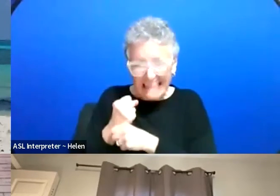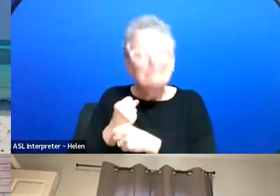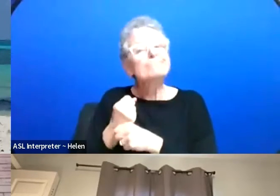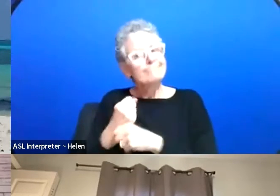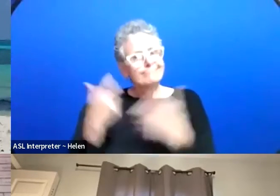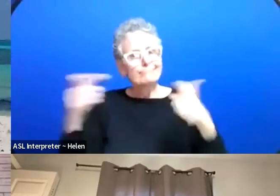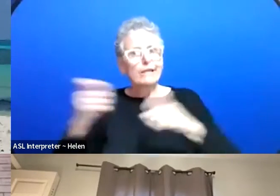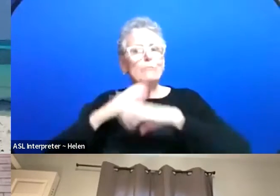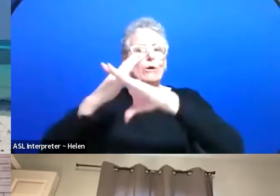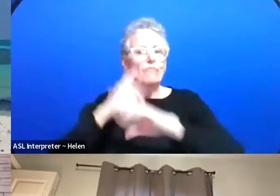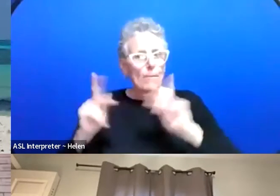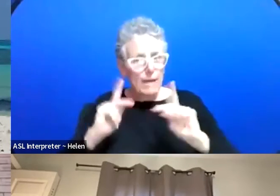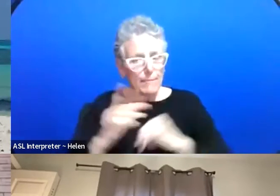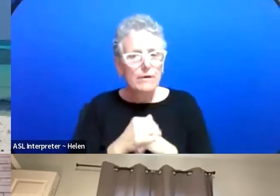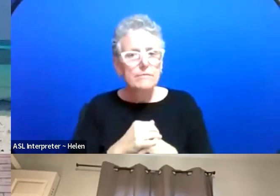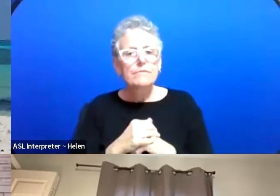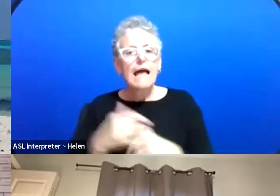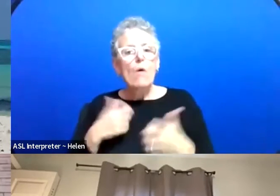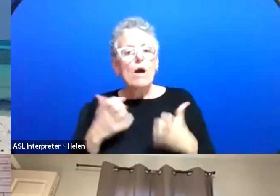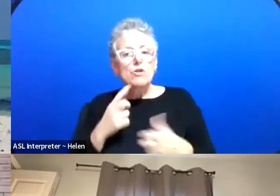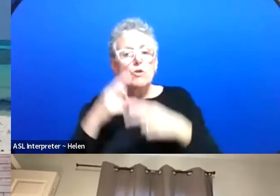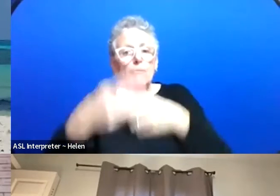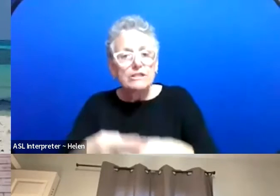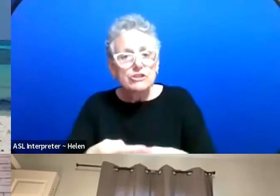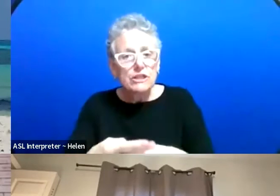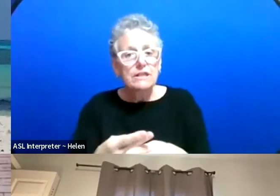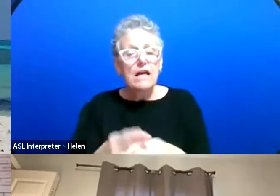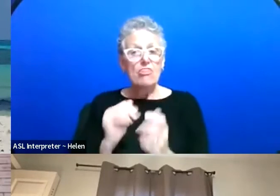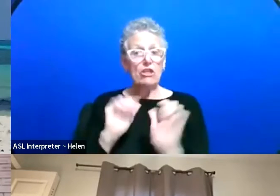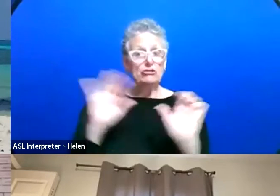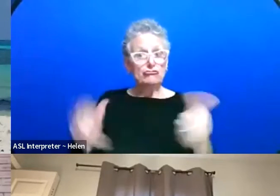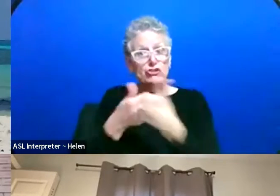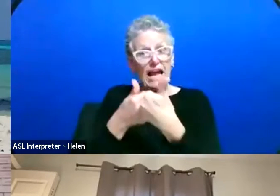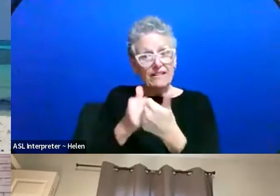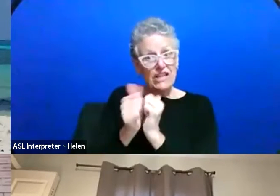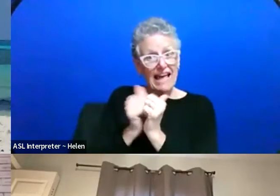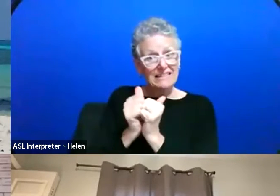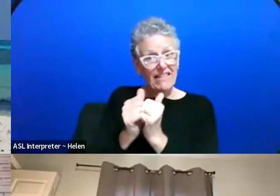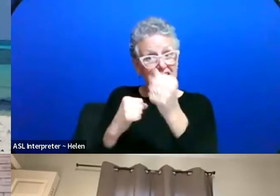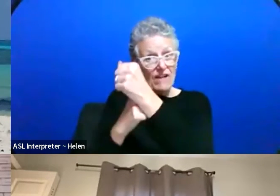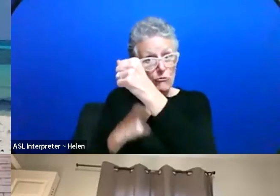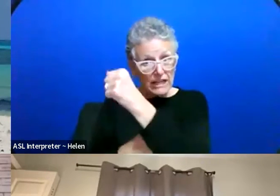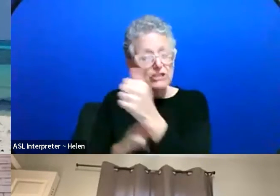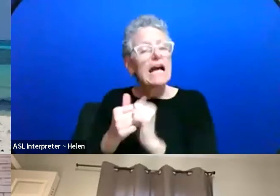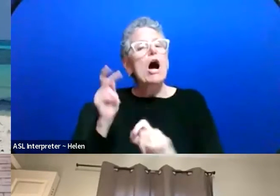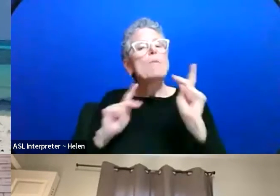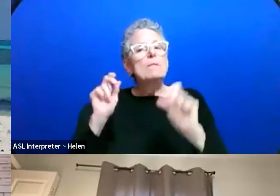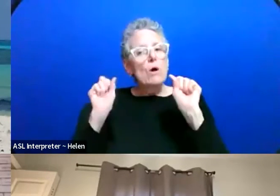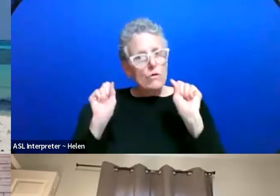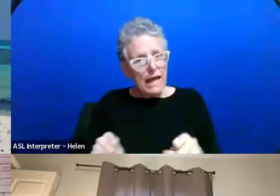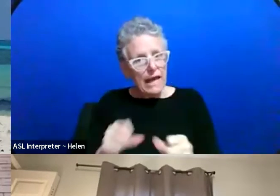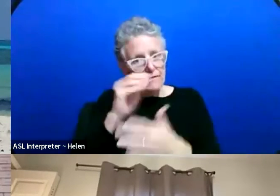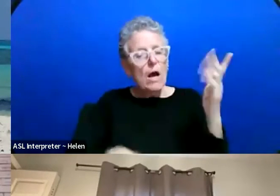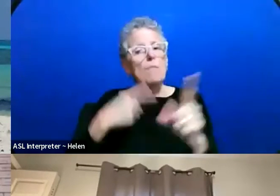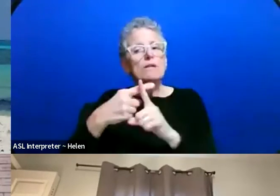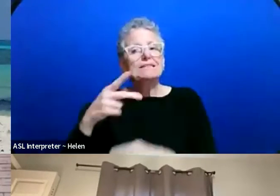I also want to mention, someone put in the chat, the Challenge Athletes Foundation is a way that individuals can apply. And then the Kelly Brush Foundation